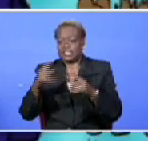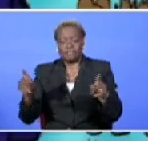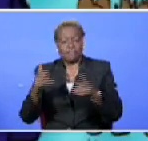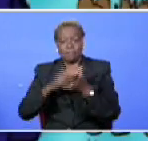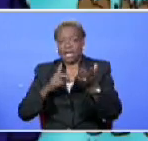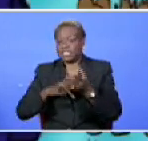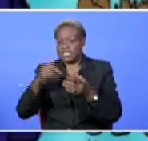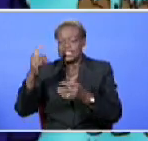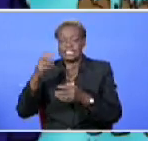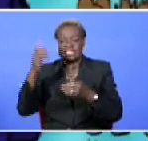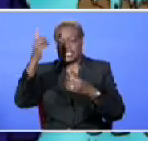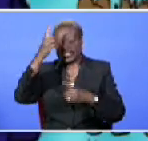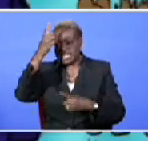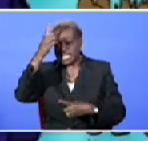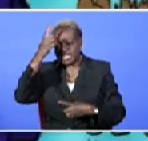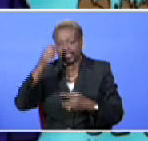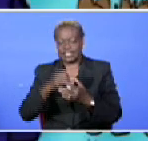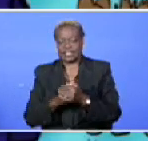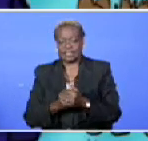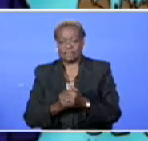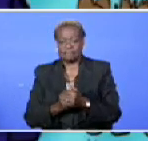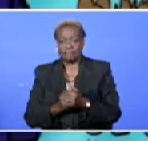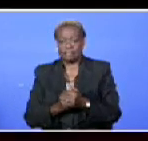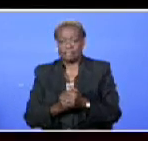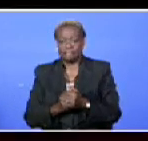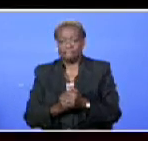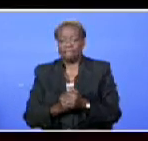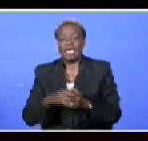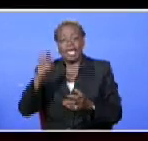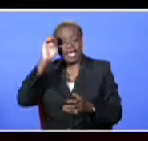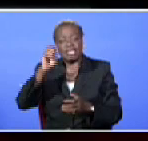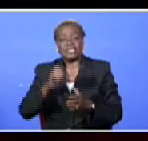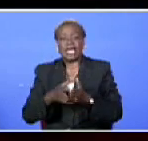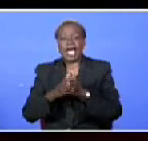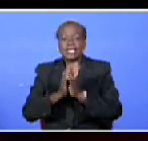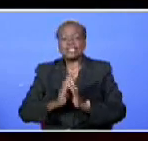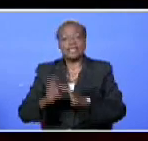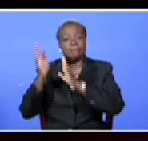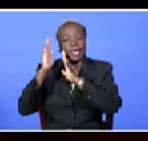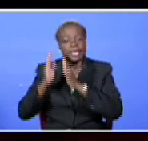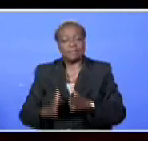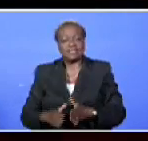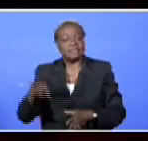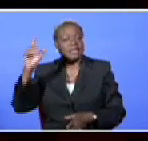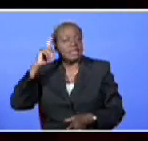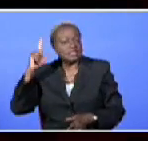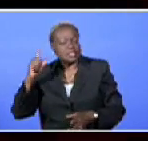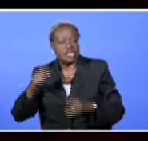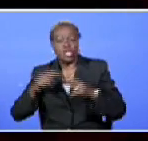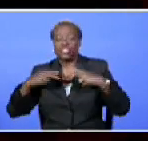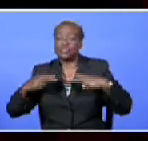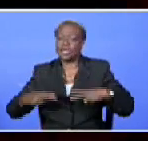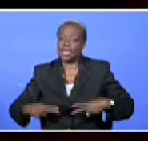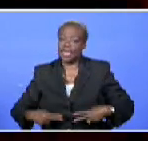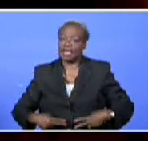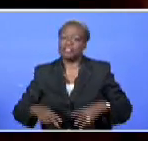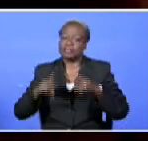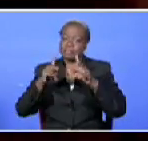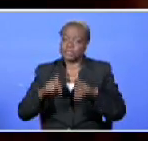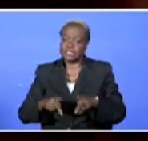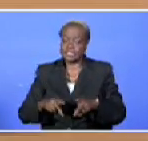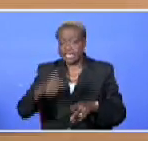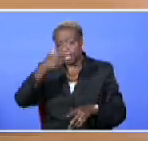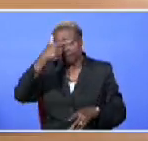numbers starting to rise here on home soil, Roll lamenting to Bahamians to heed the words of health officials, as a life they save may very well be their